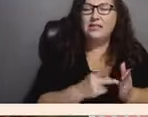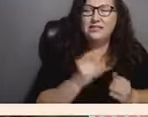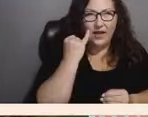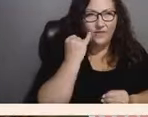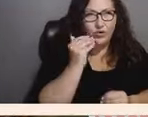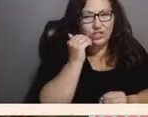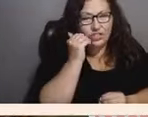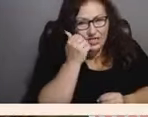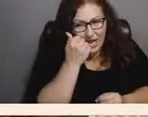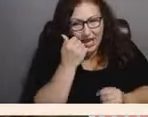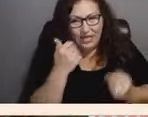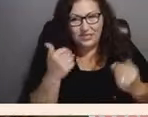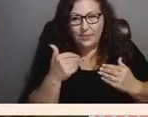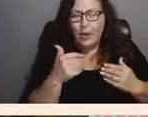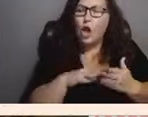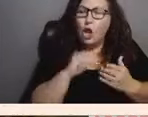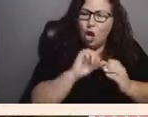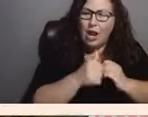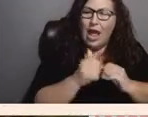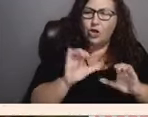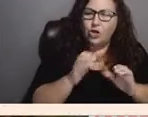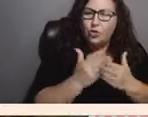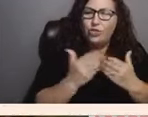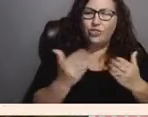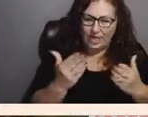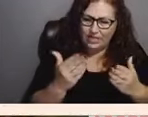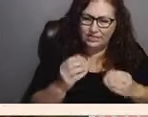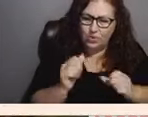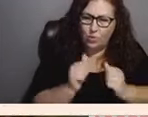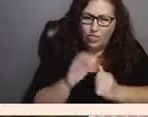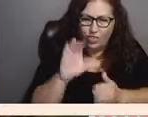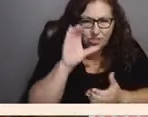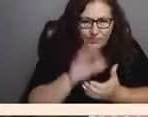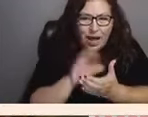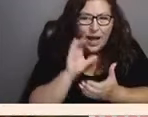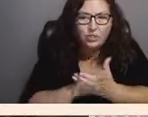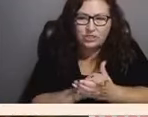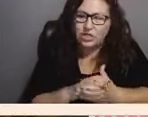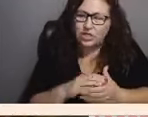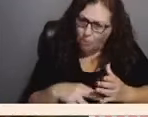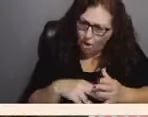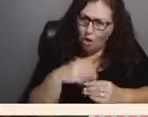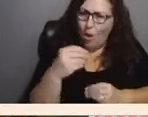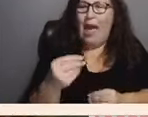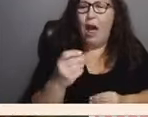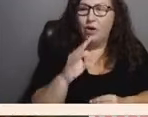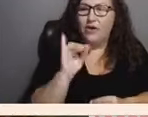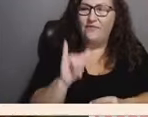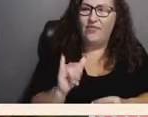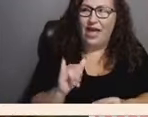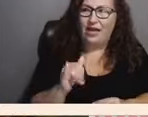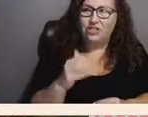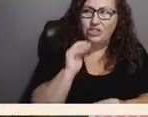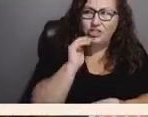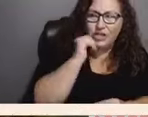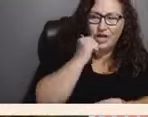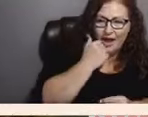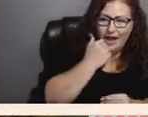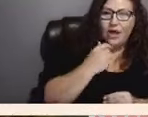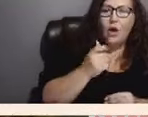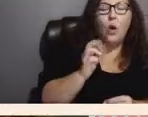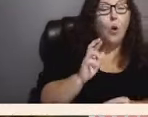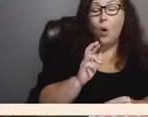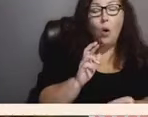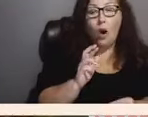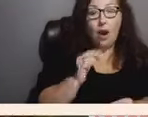together with your spouse to kind of bring you out of your timidity. Bring you out of that state of being shy. Or vice versa. If you're very